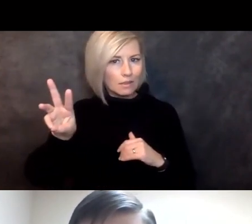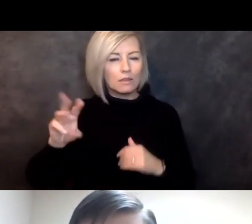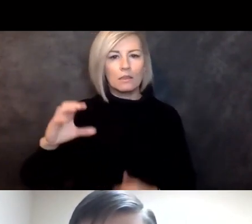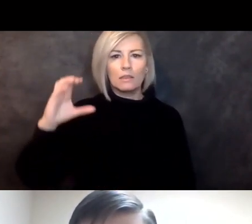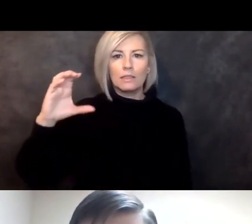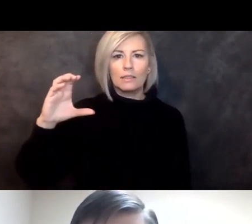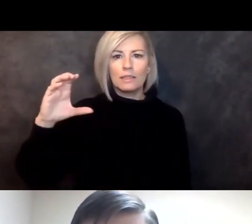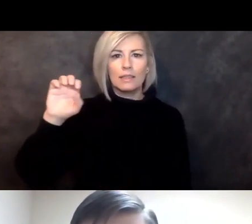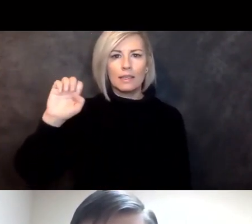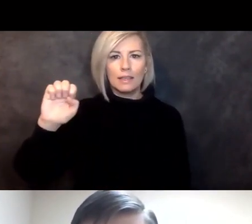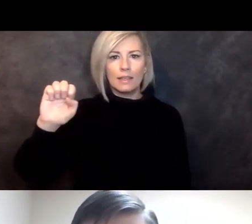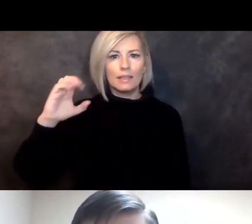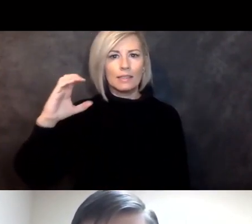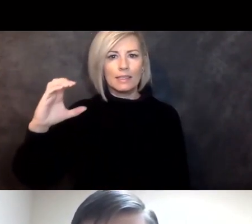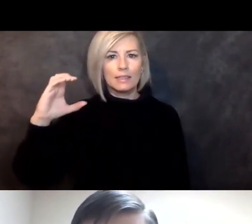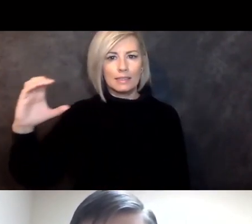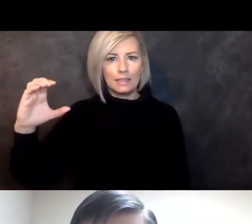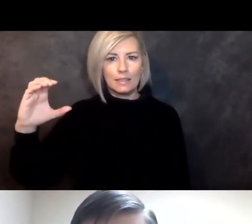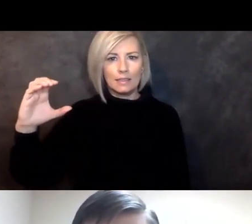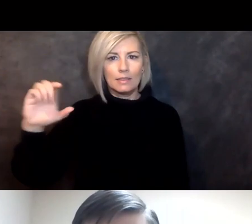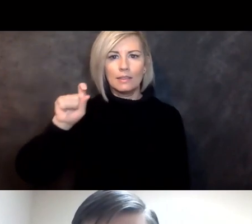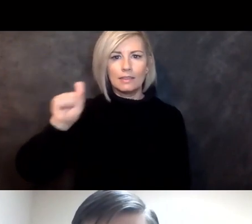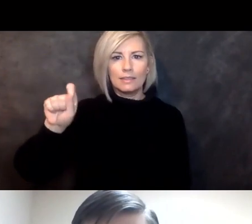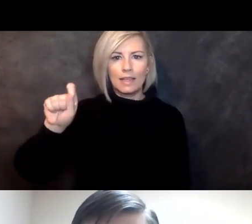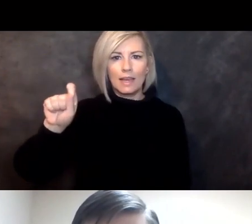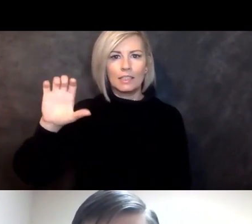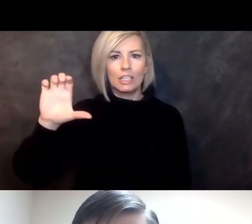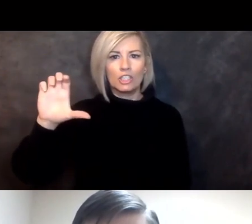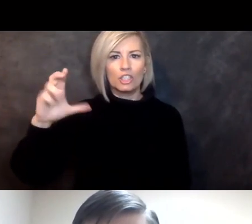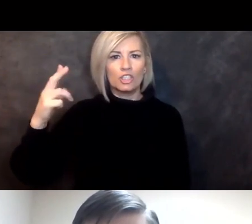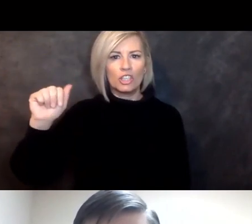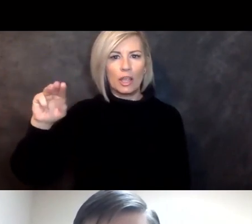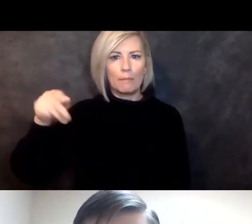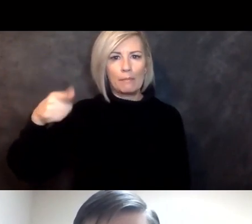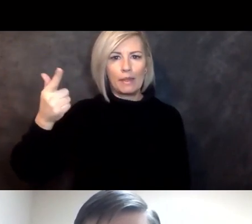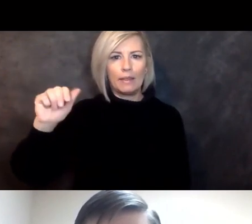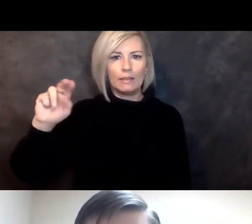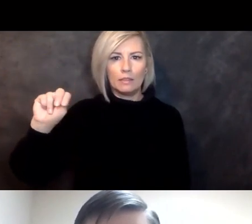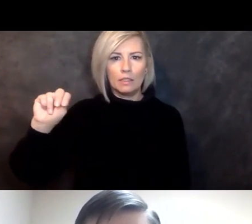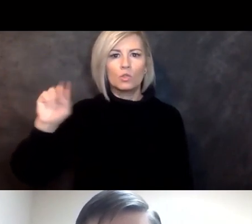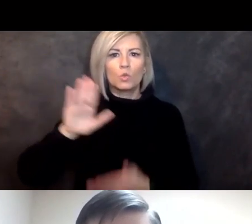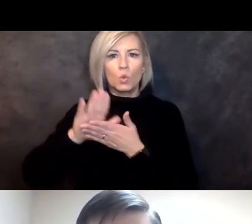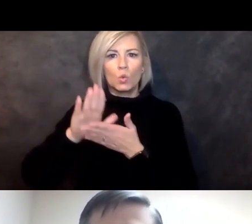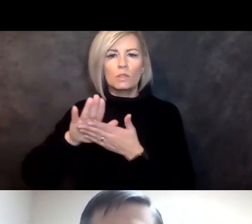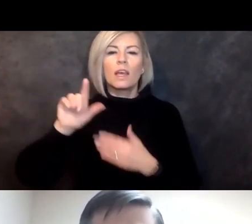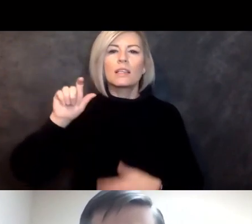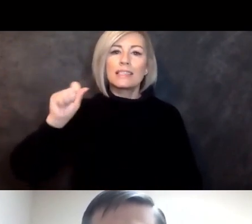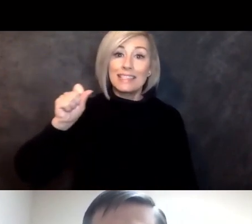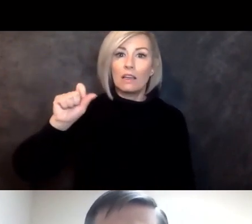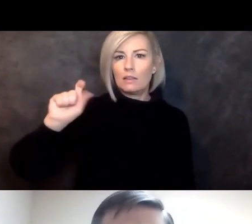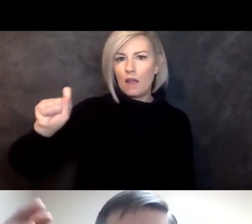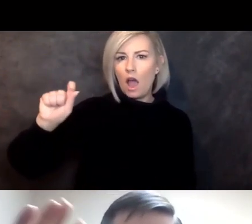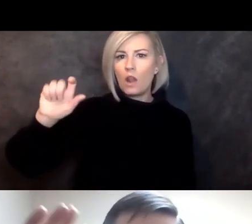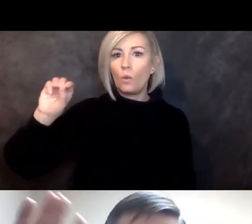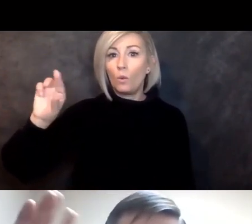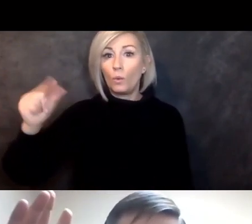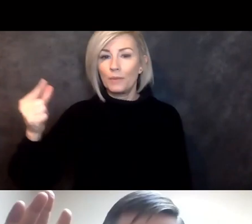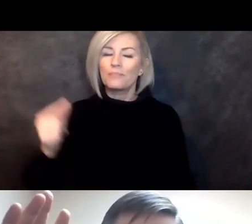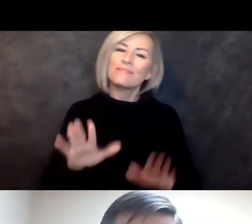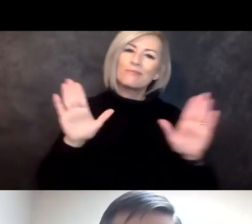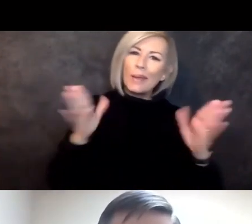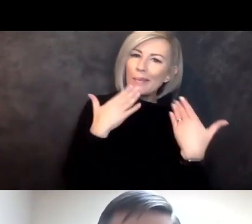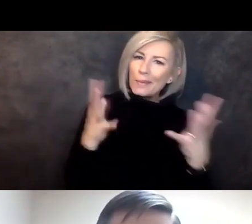ccc.champagneschools.org. Great. Well, thank you so much, Cheryl, and